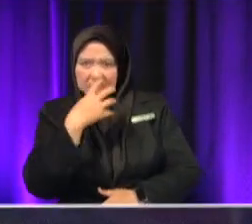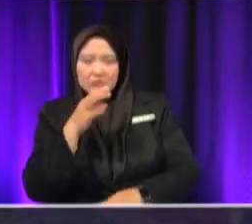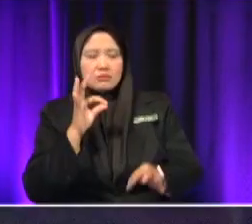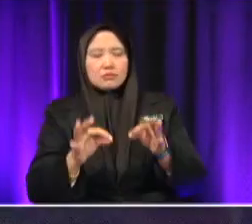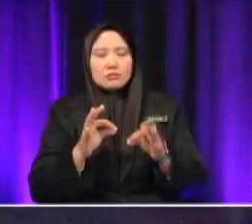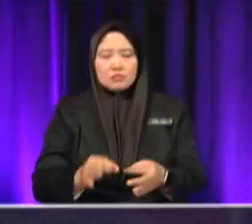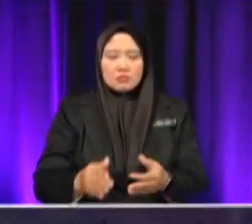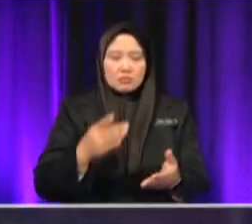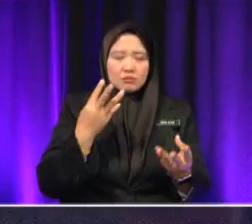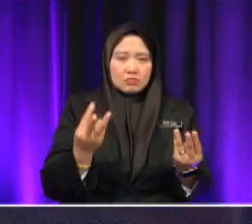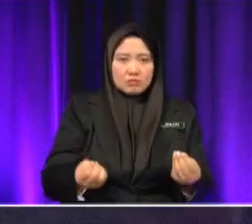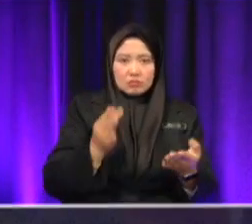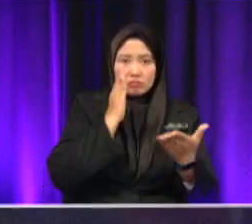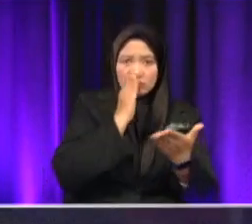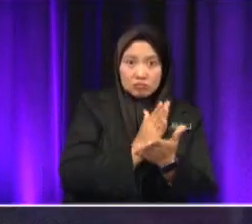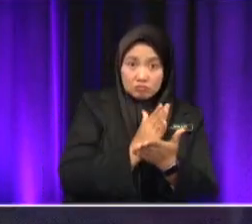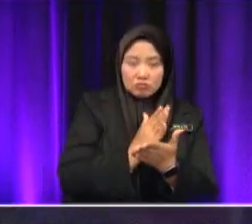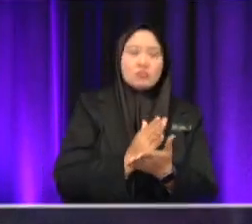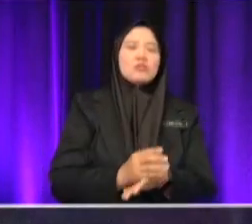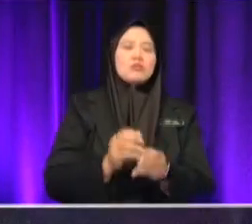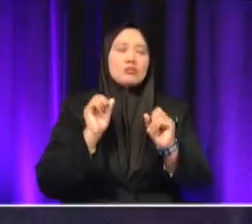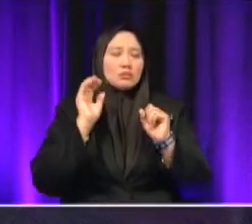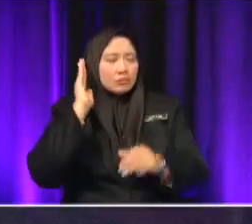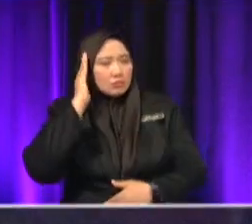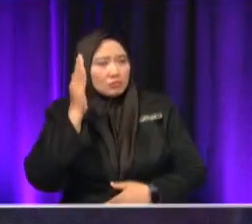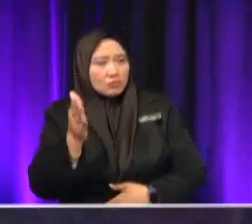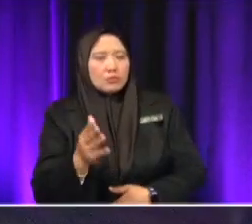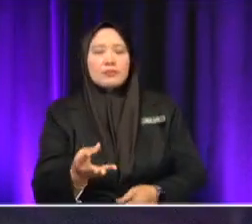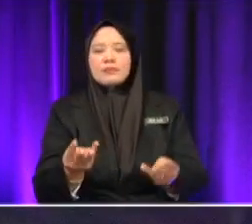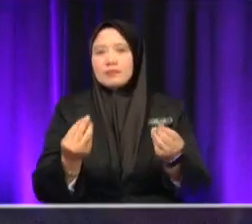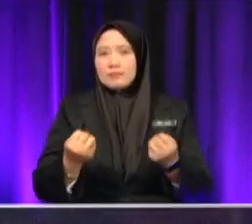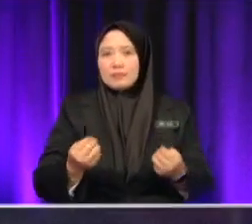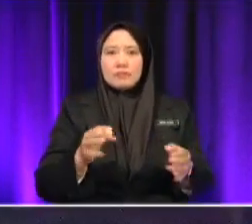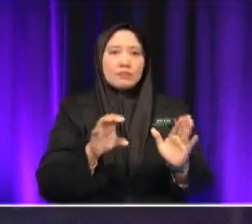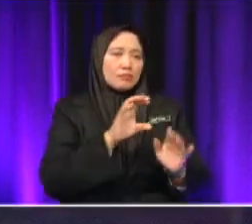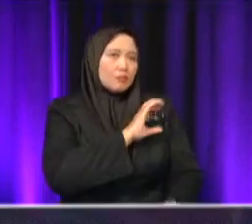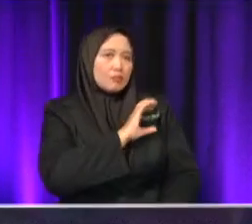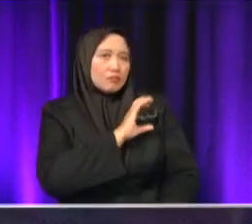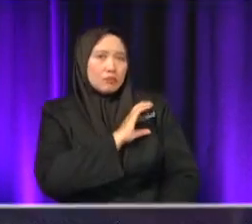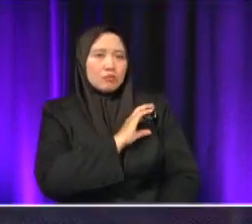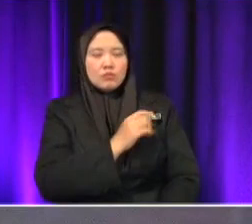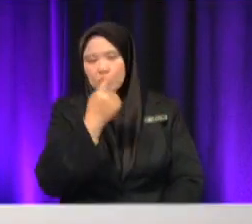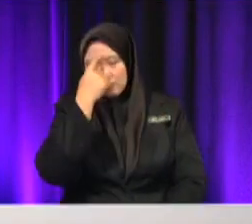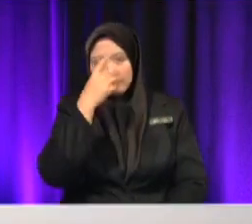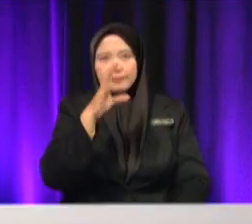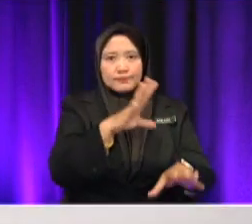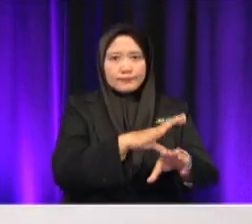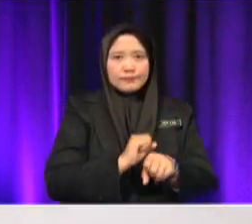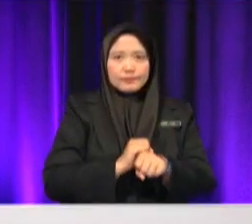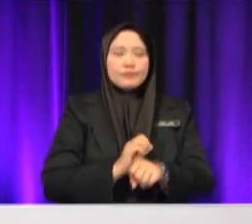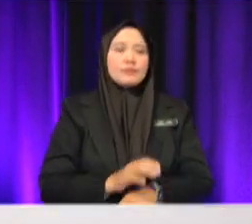the authorities would be one of the best things to do. Okay, anyone else? All right. Okay,